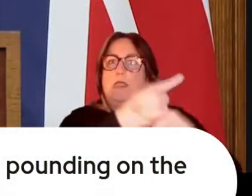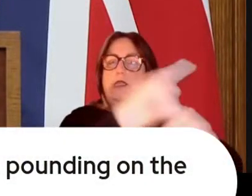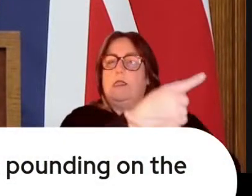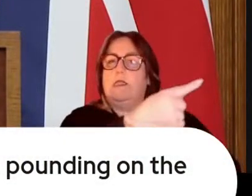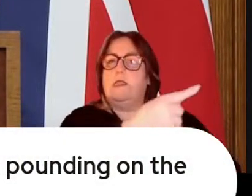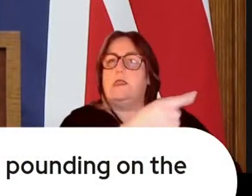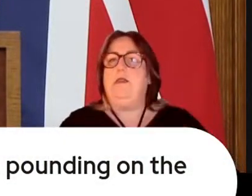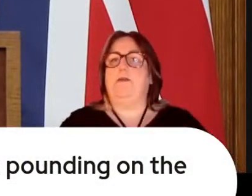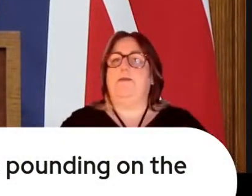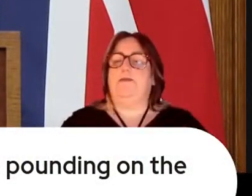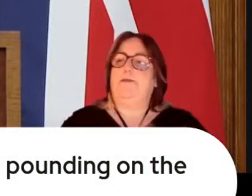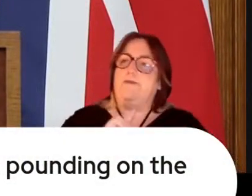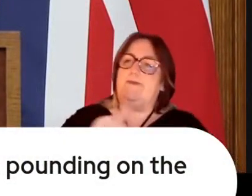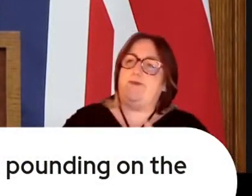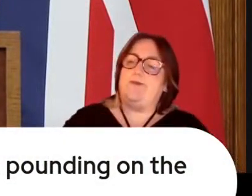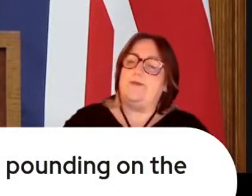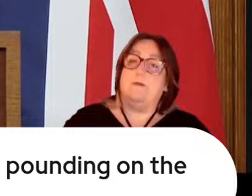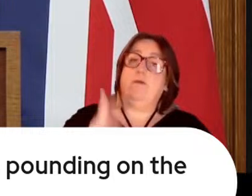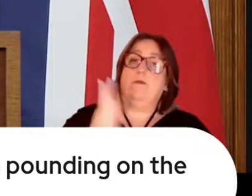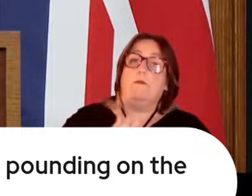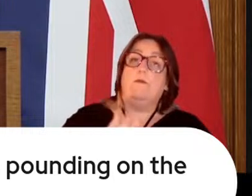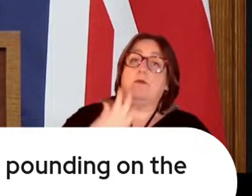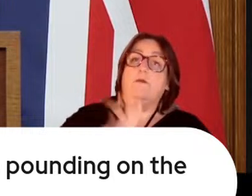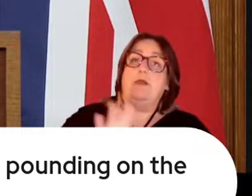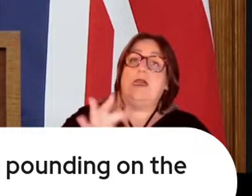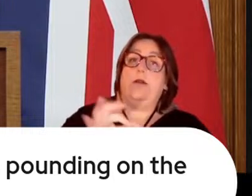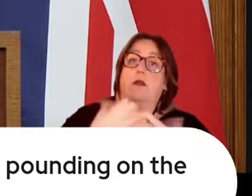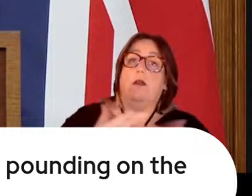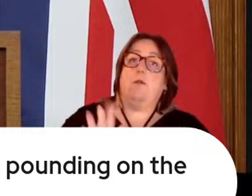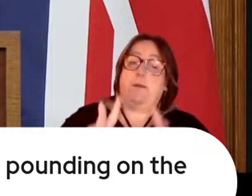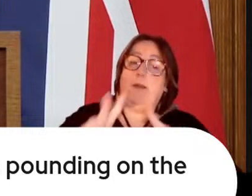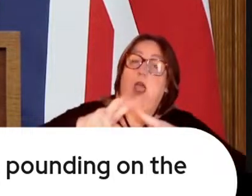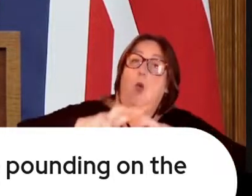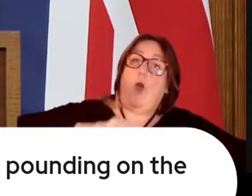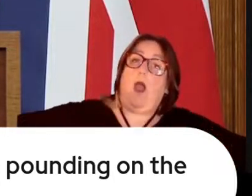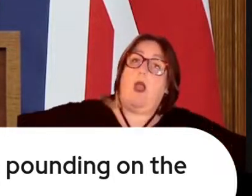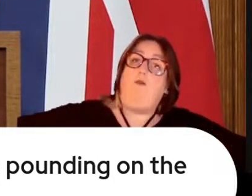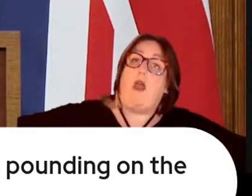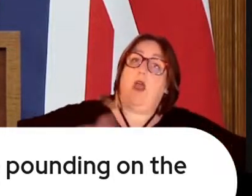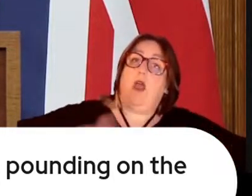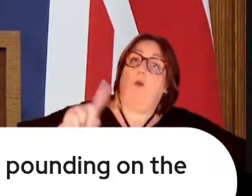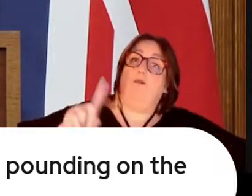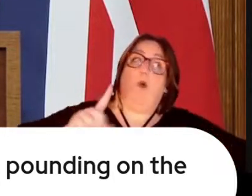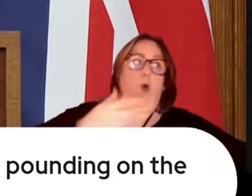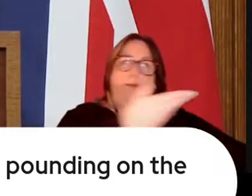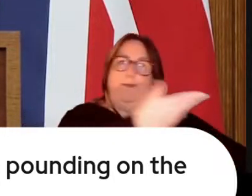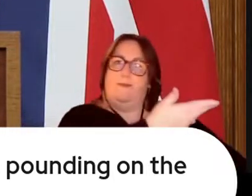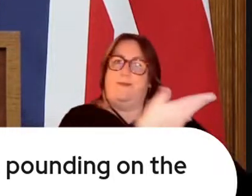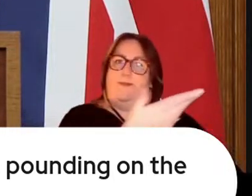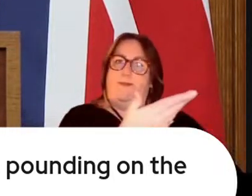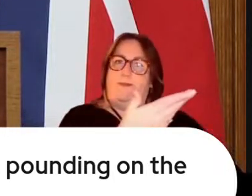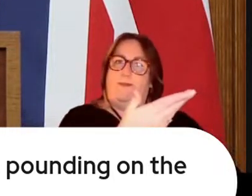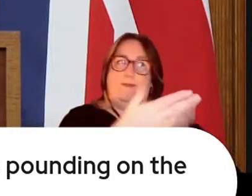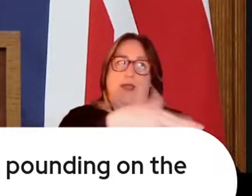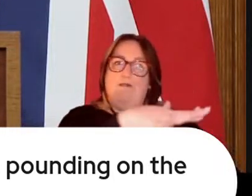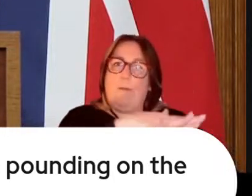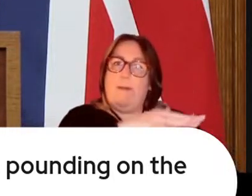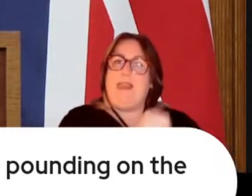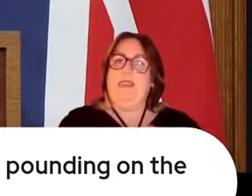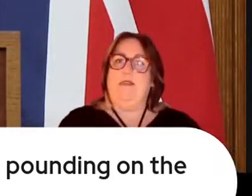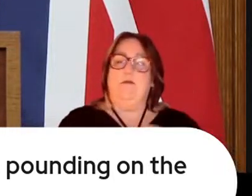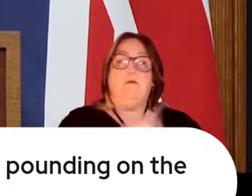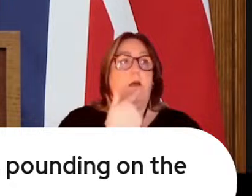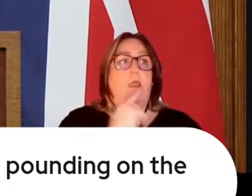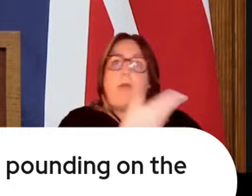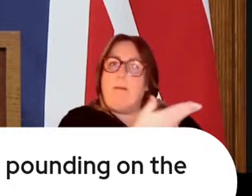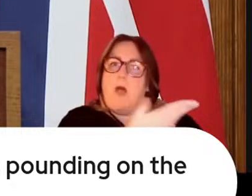that the families, the people of Southport and the country have about this